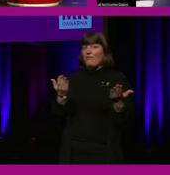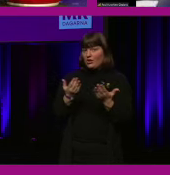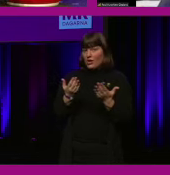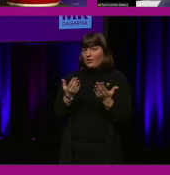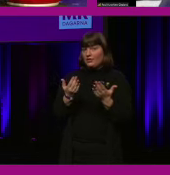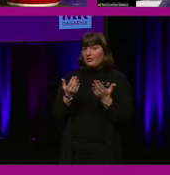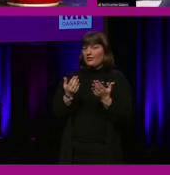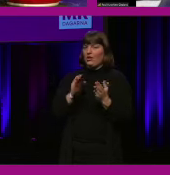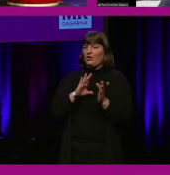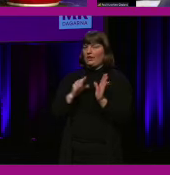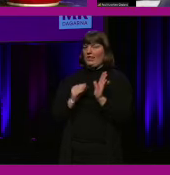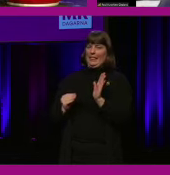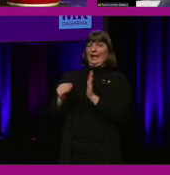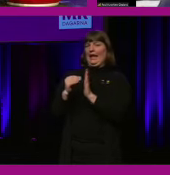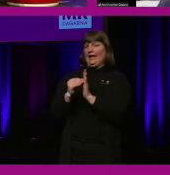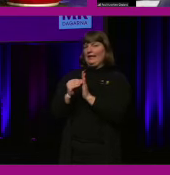addition,